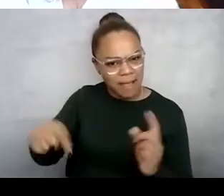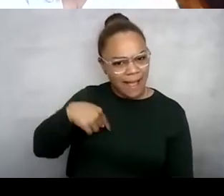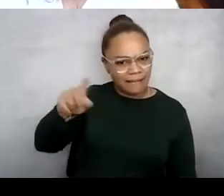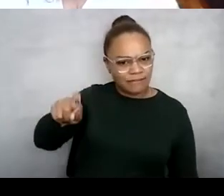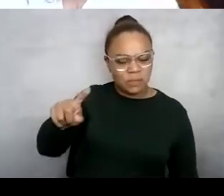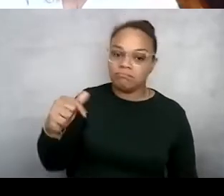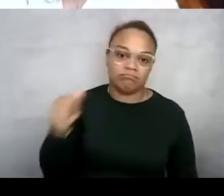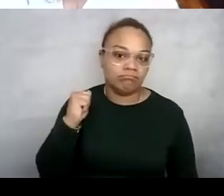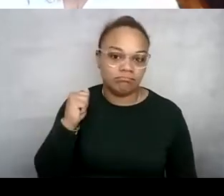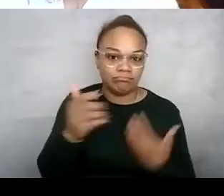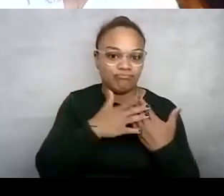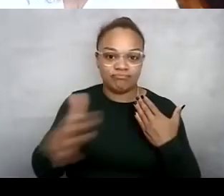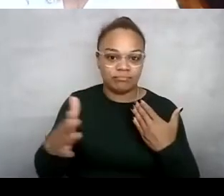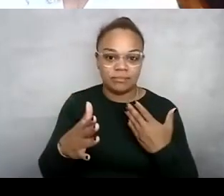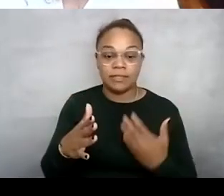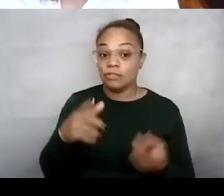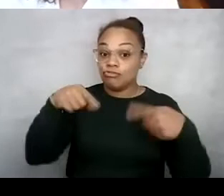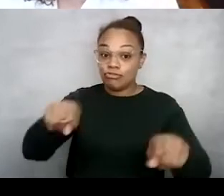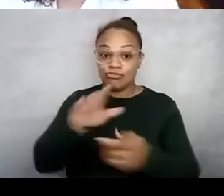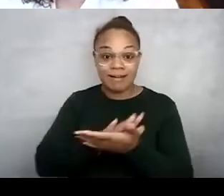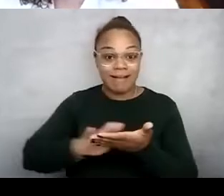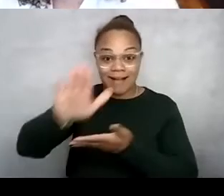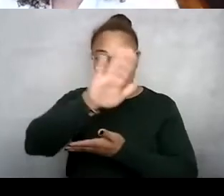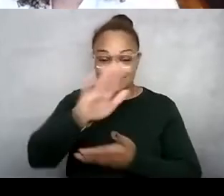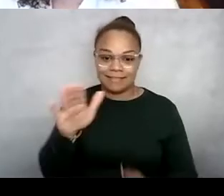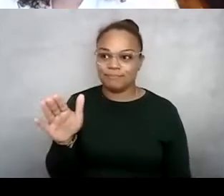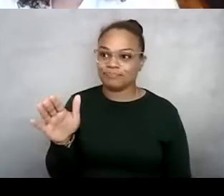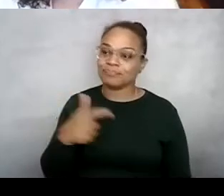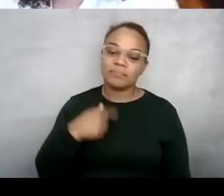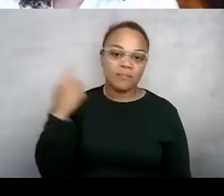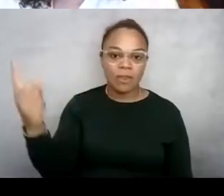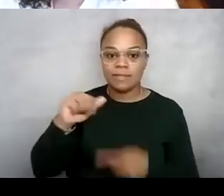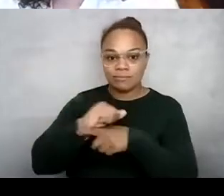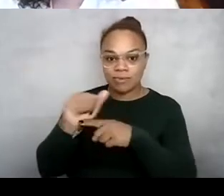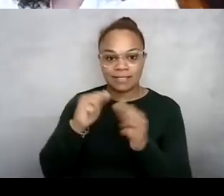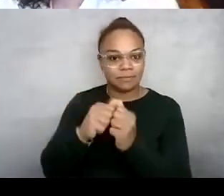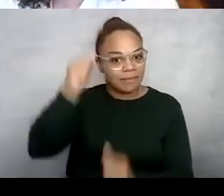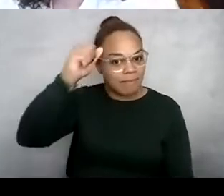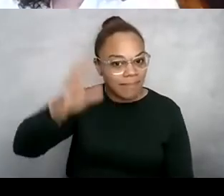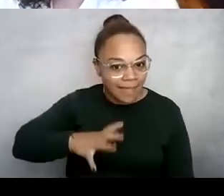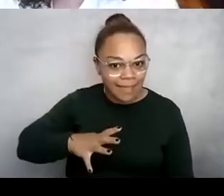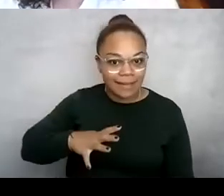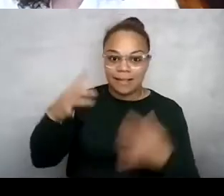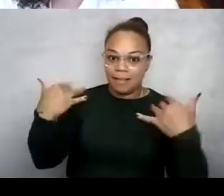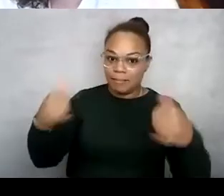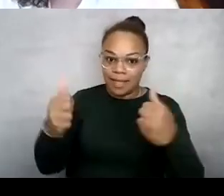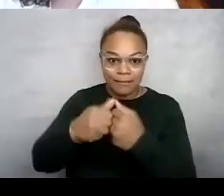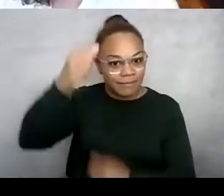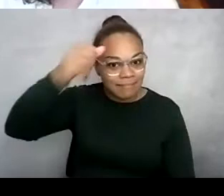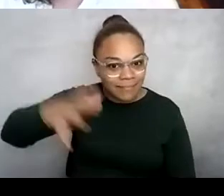whole college career where, you know, I always practiced with men. I played with men. I beat the heck out of